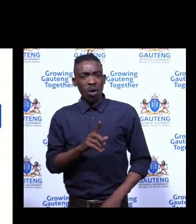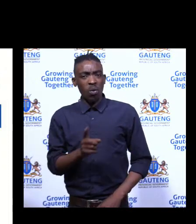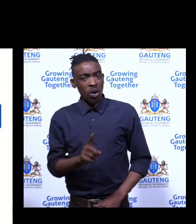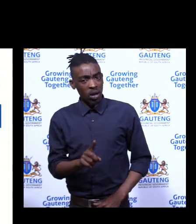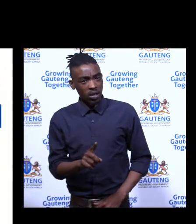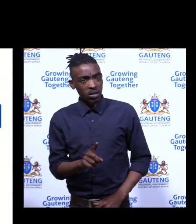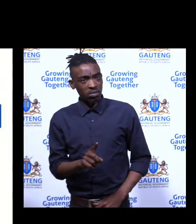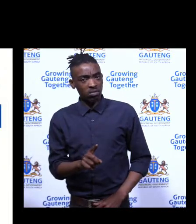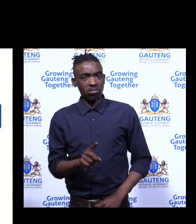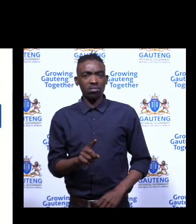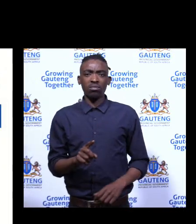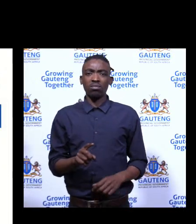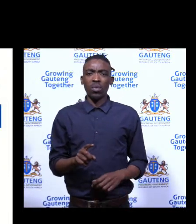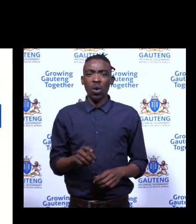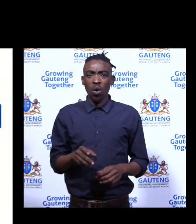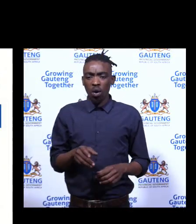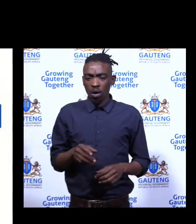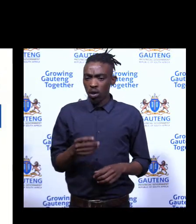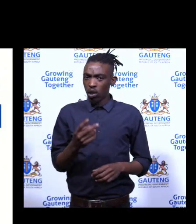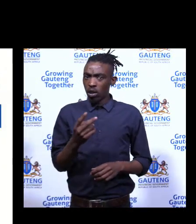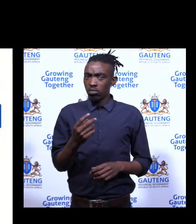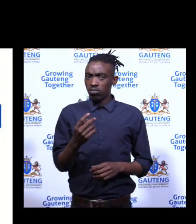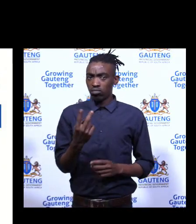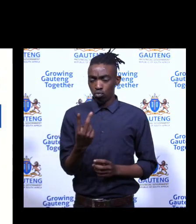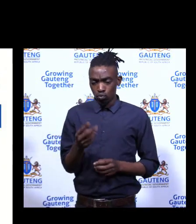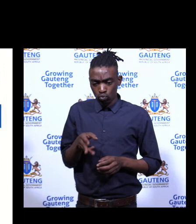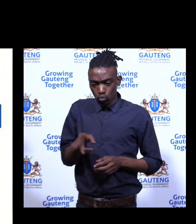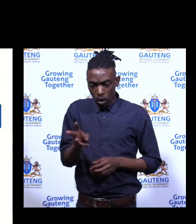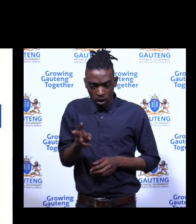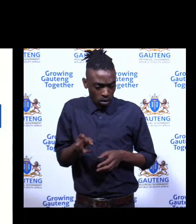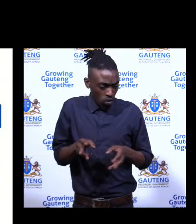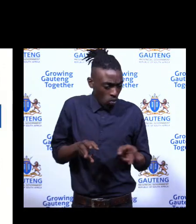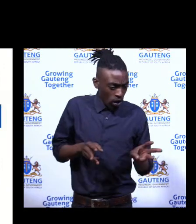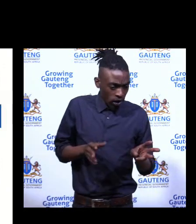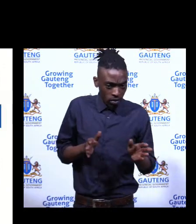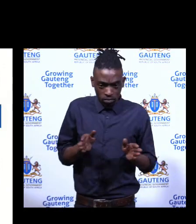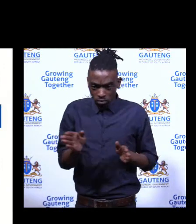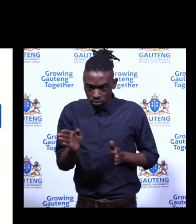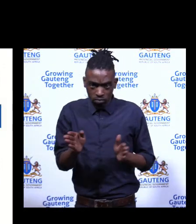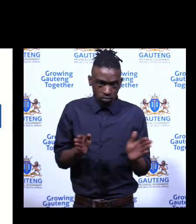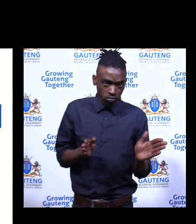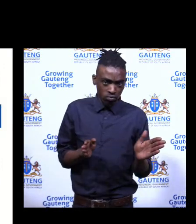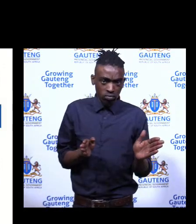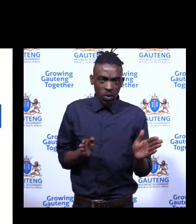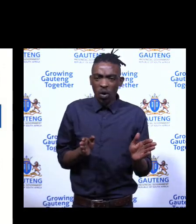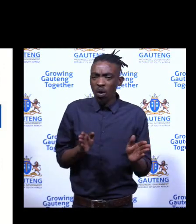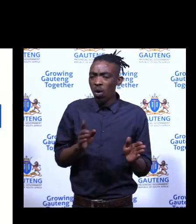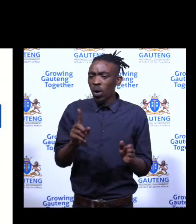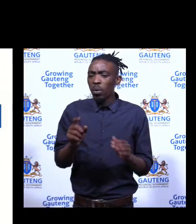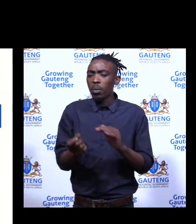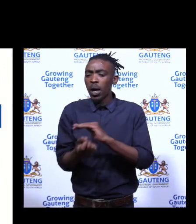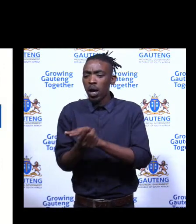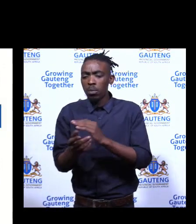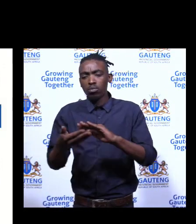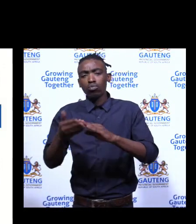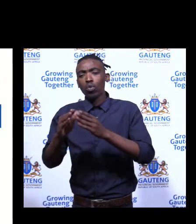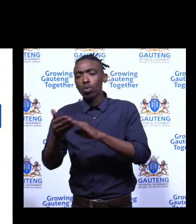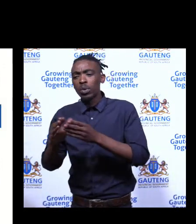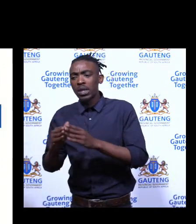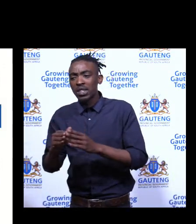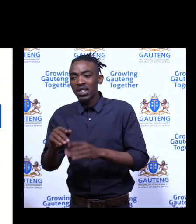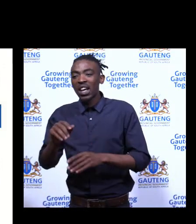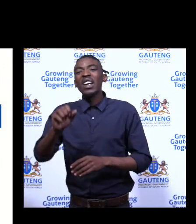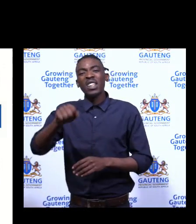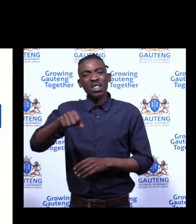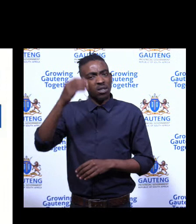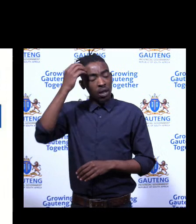we put them in two different ways. The reduction that should happen in the community, and also we shouldn't forget